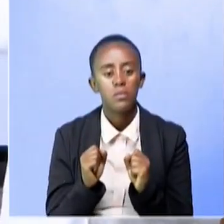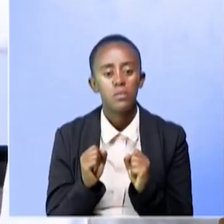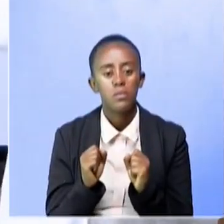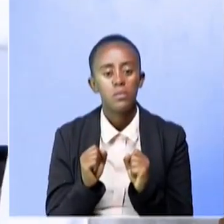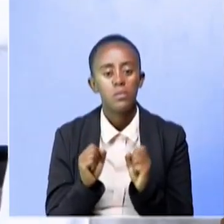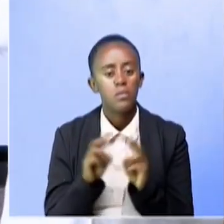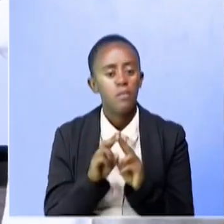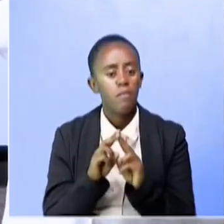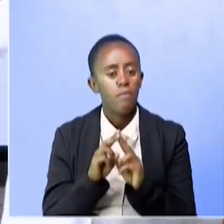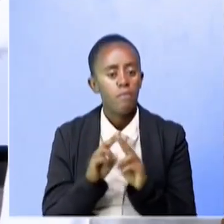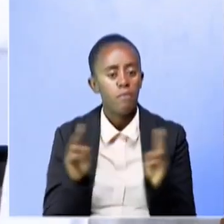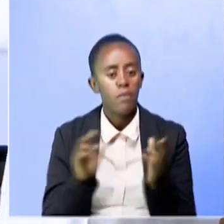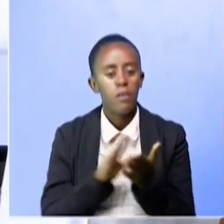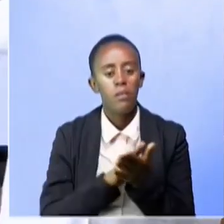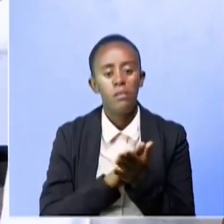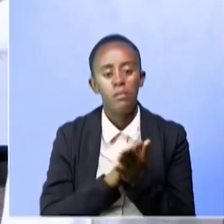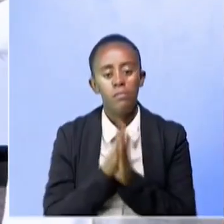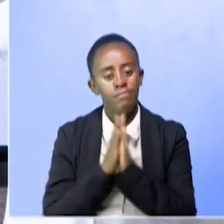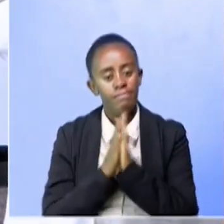Very interesting.